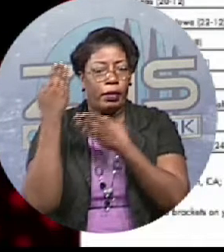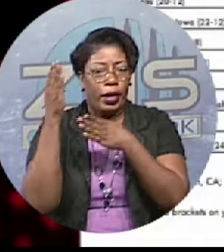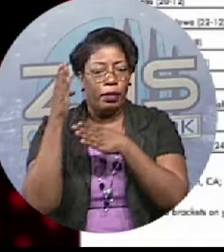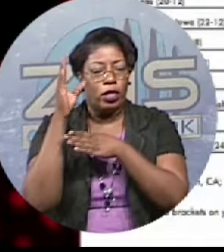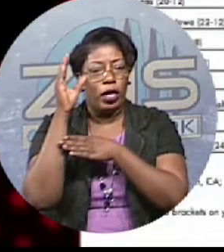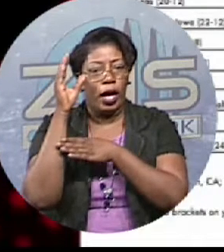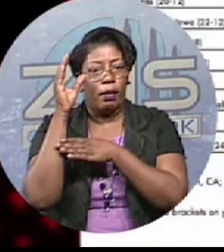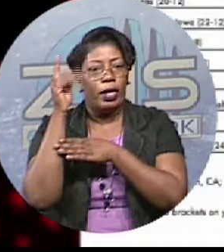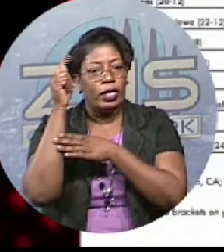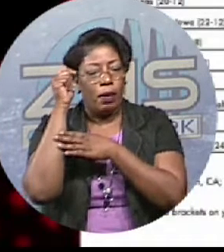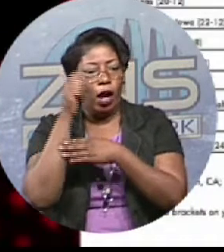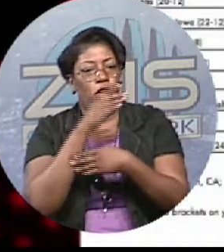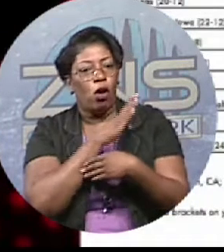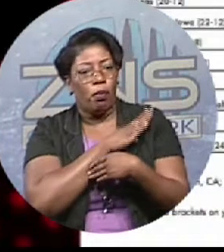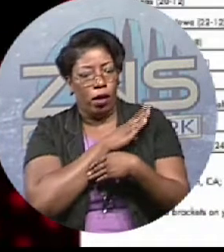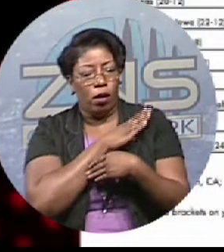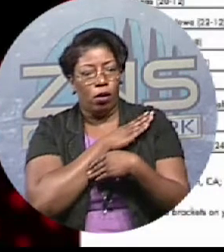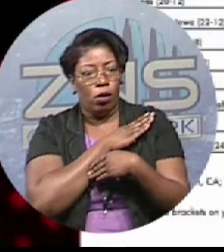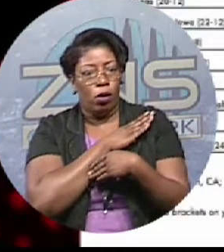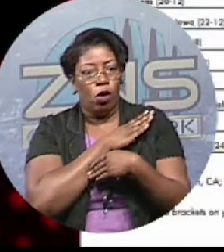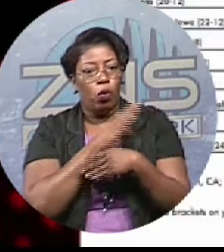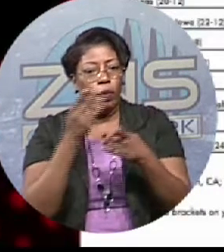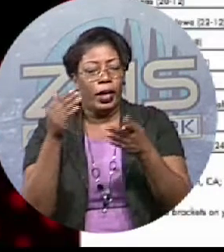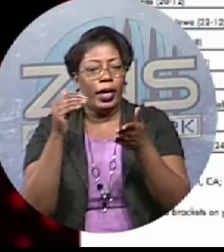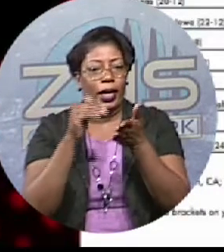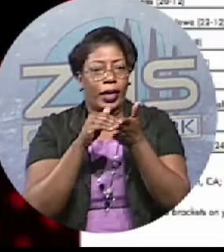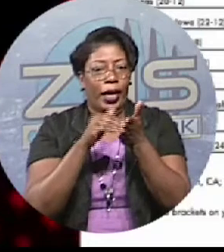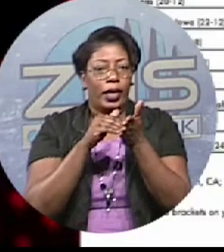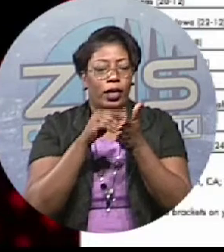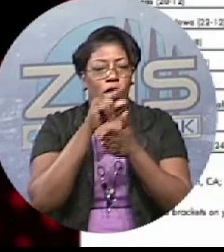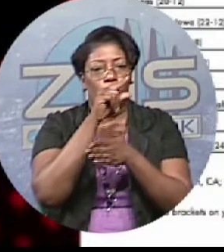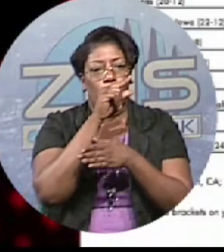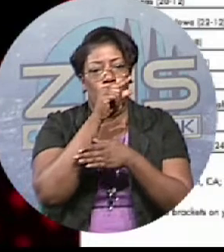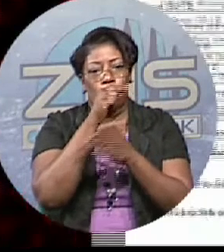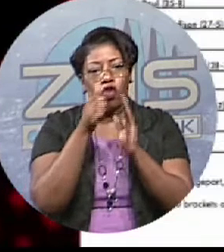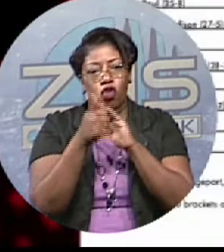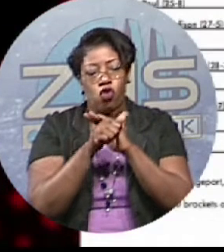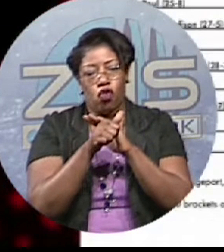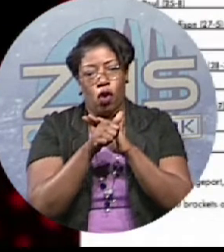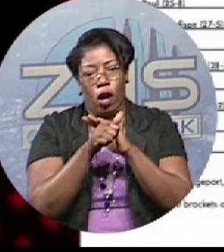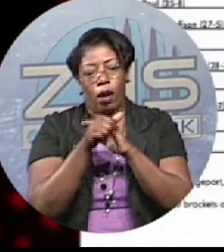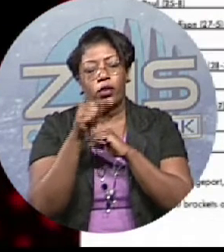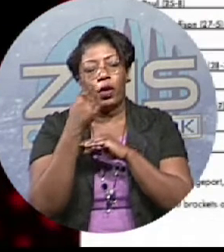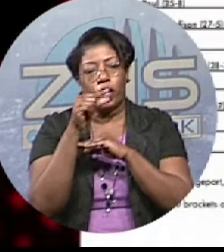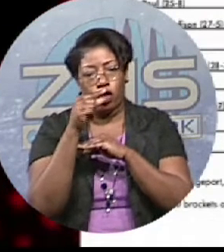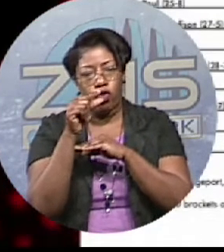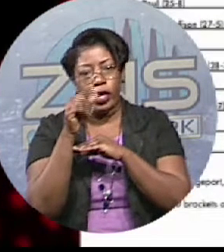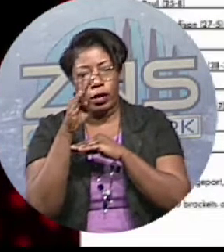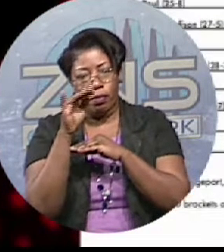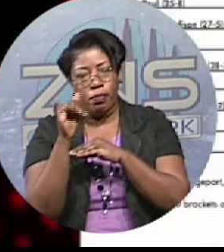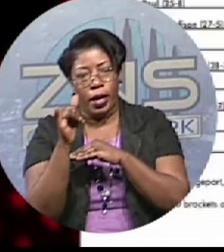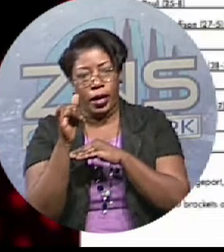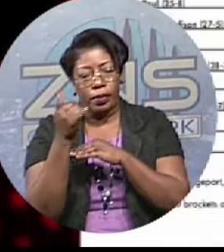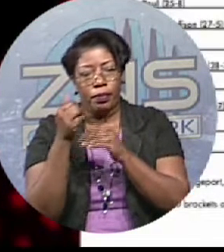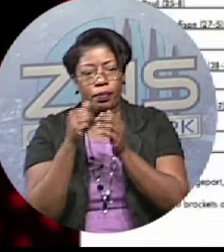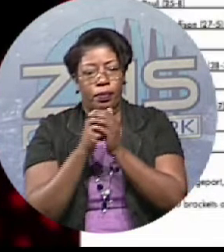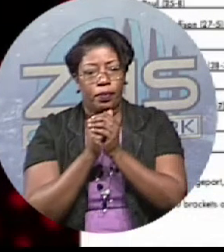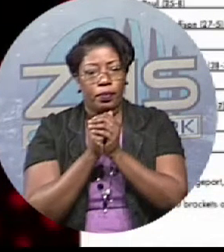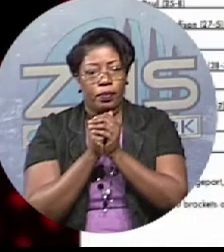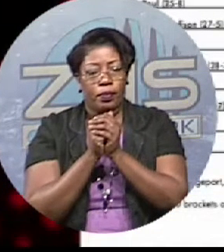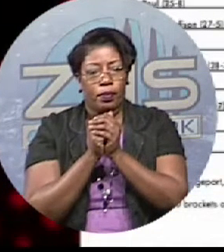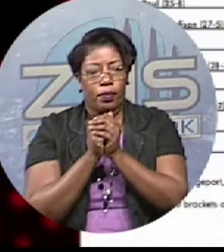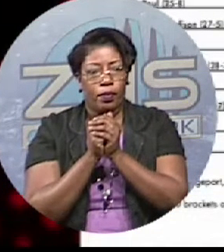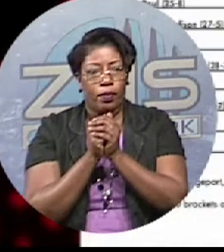Tavario Miller on their squad. They're going up against Green Bay. The women's brackets are also out.